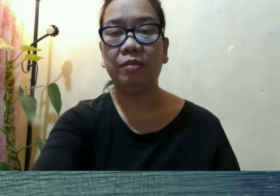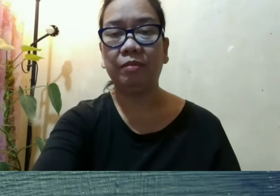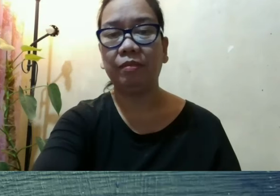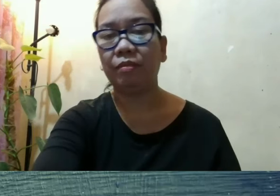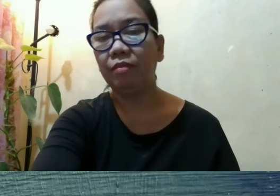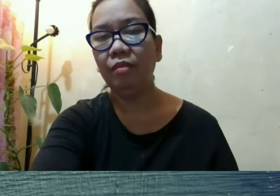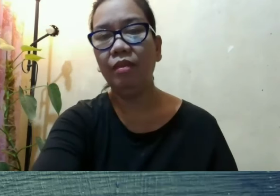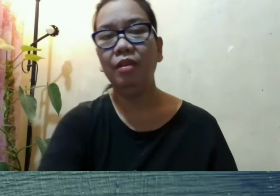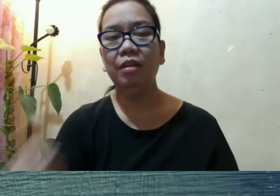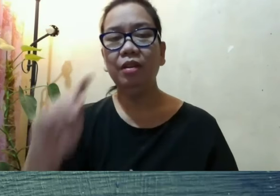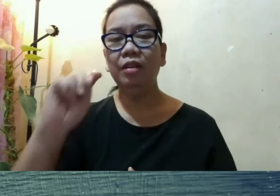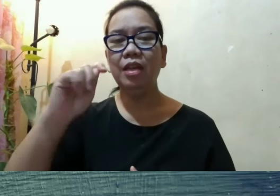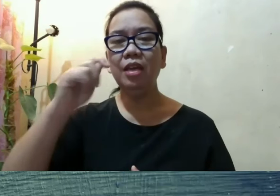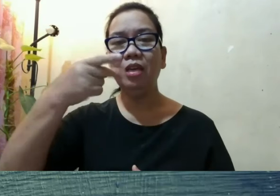is